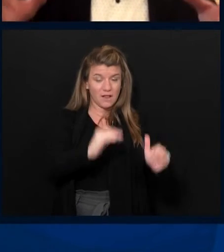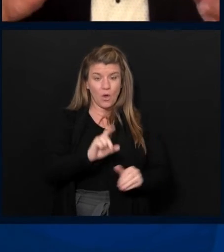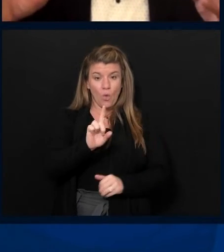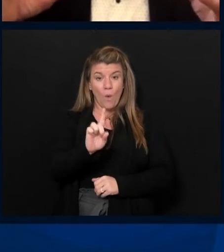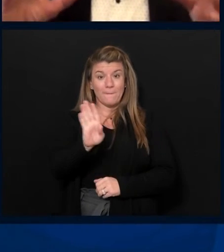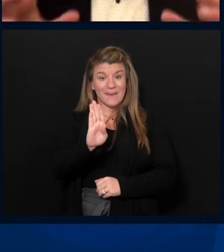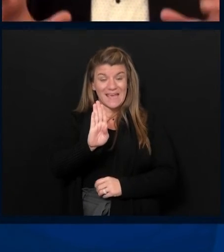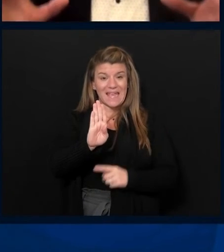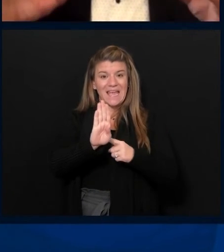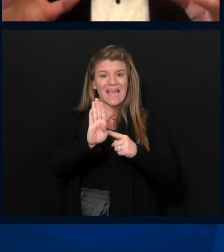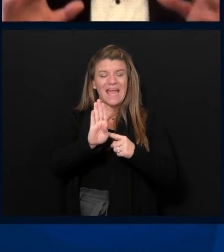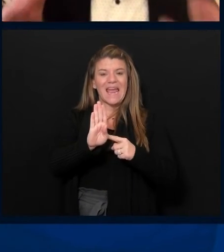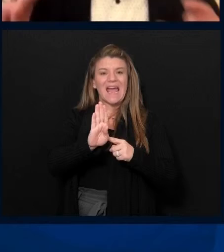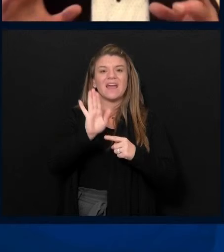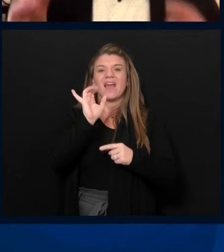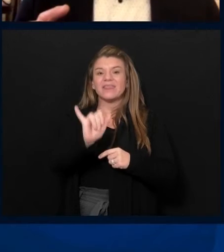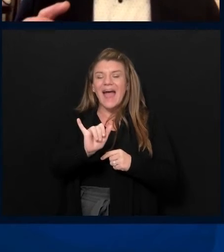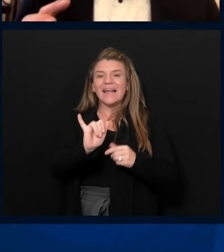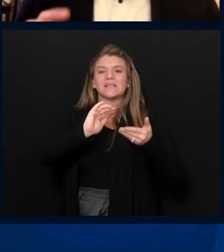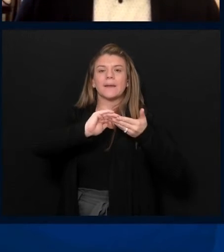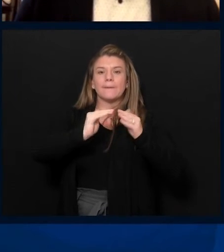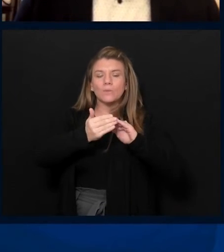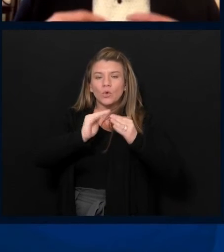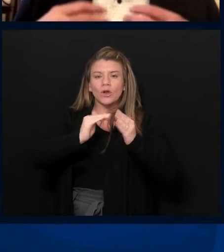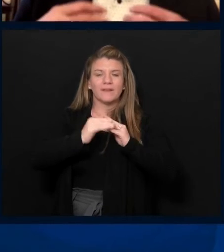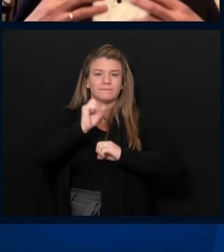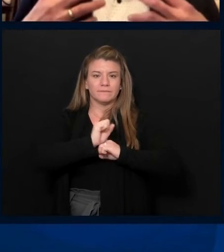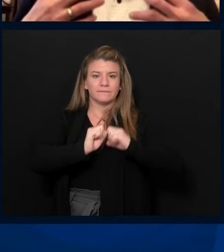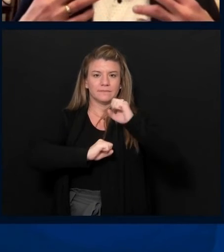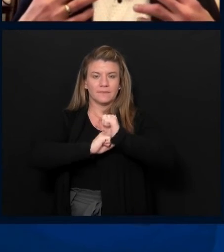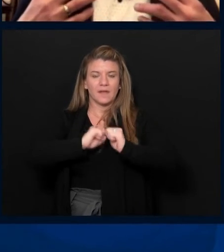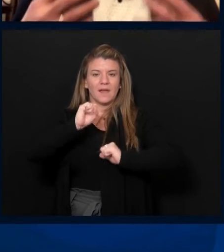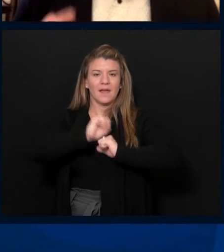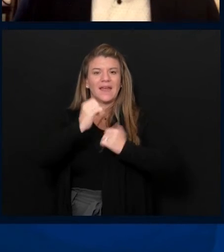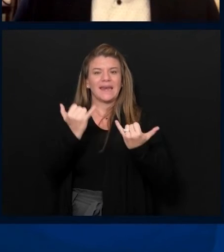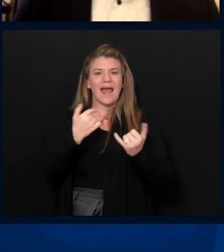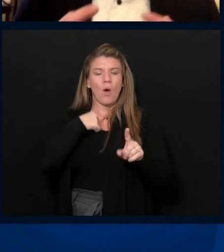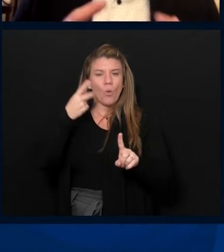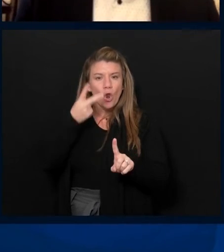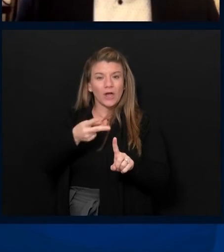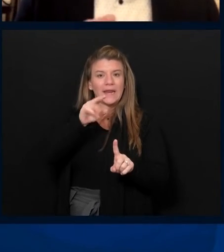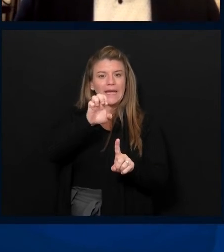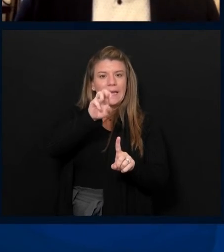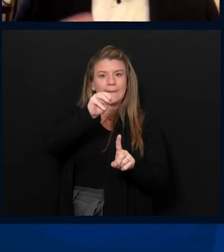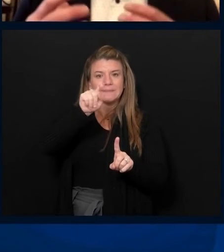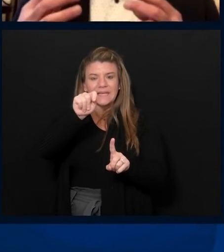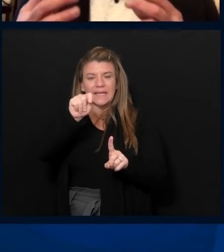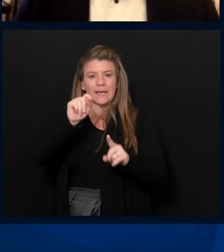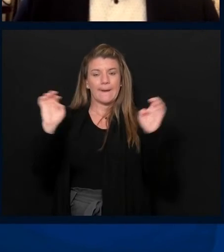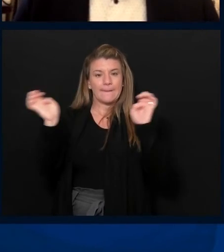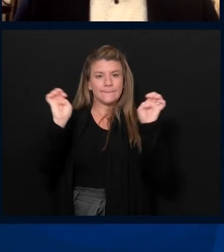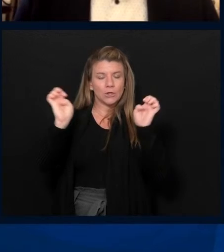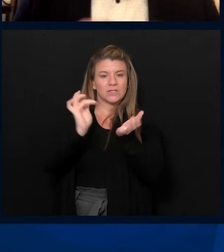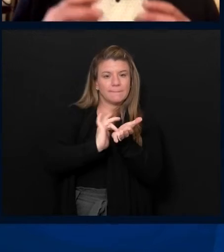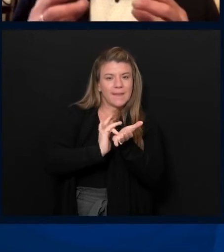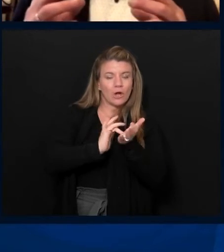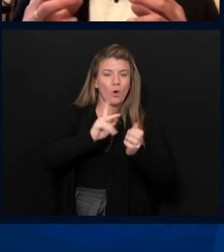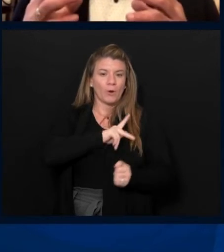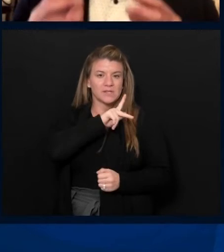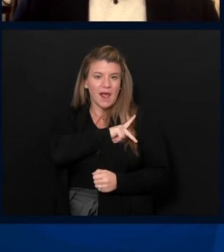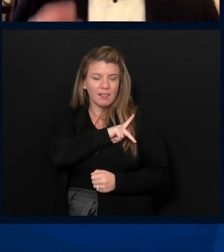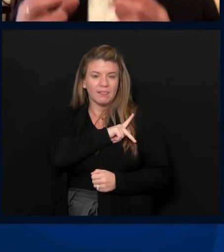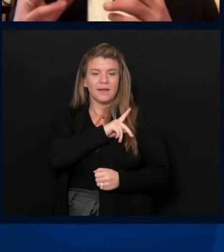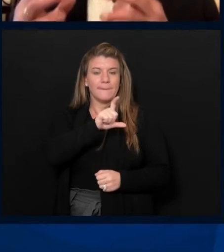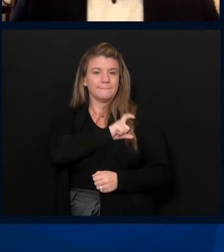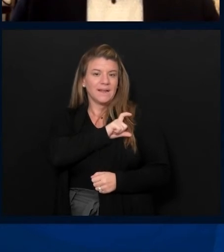1B is again, this community infrastructure, looking at EMTs, emergency medical personnel, looking